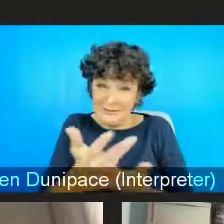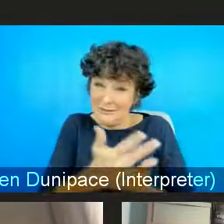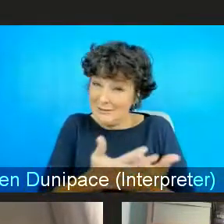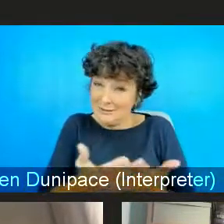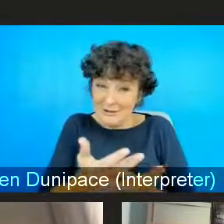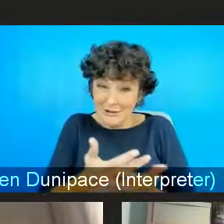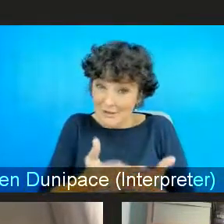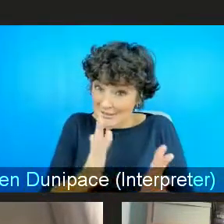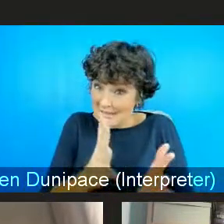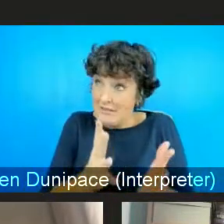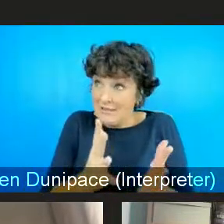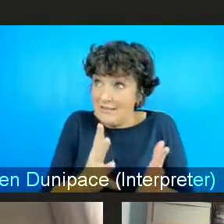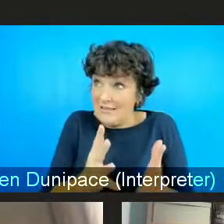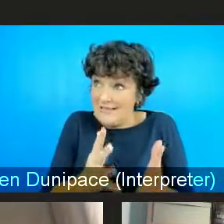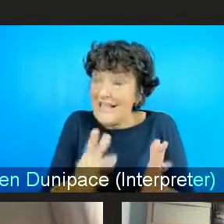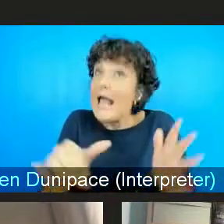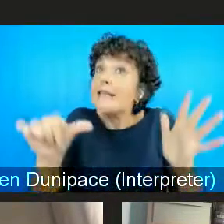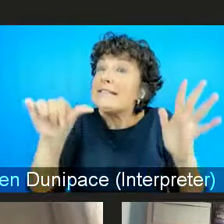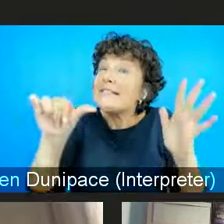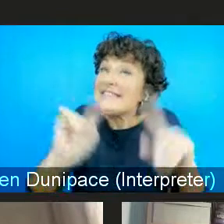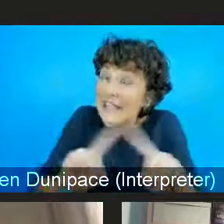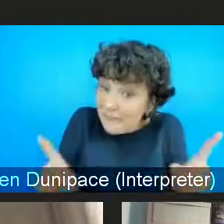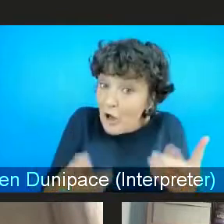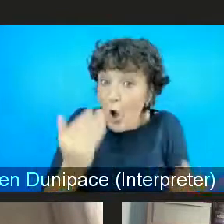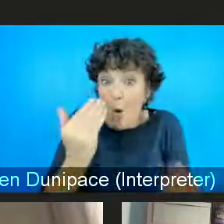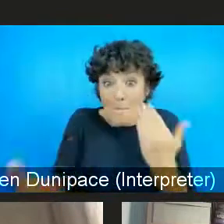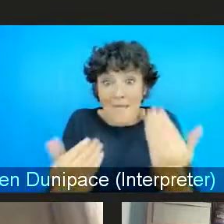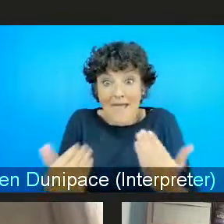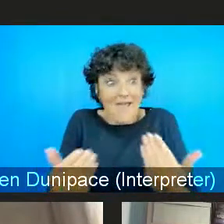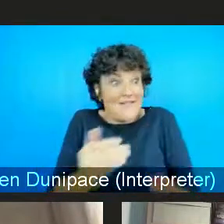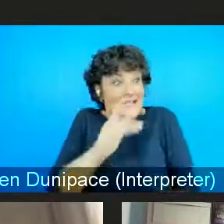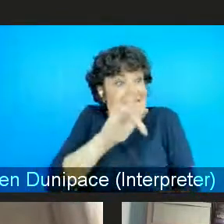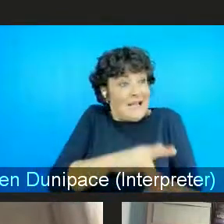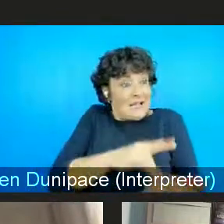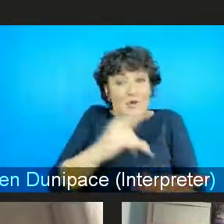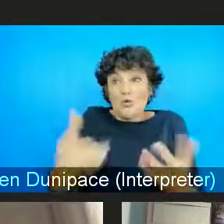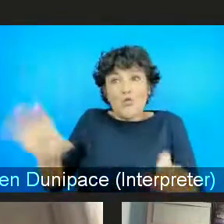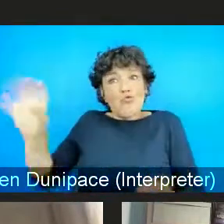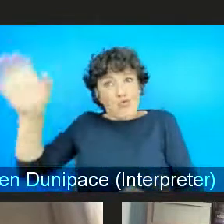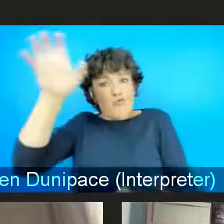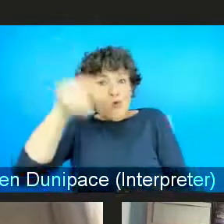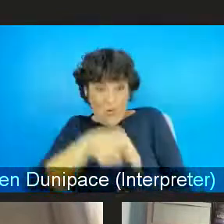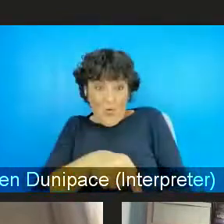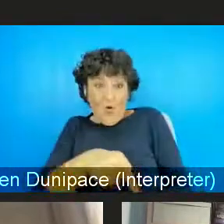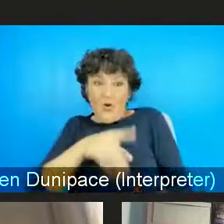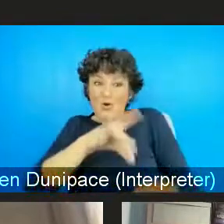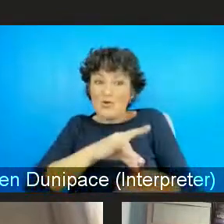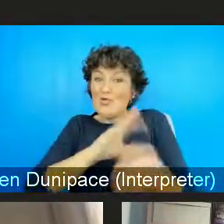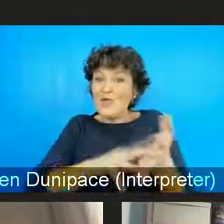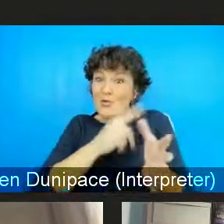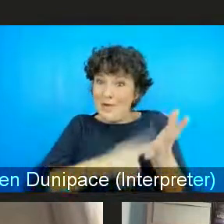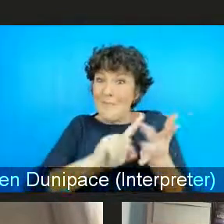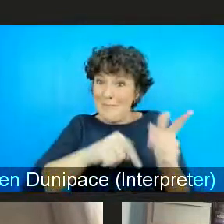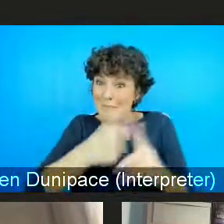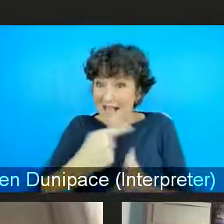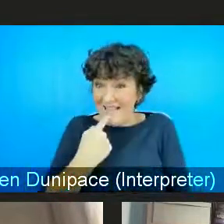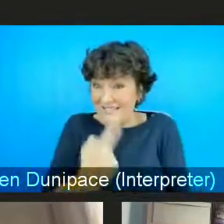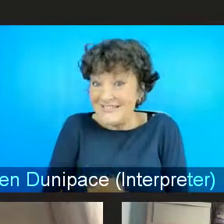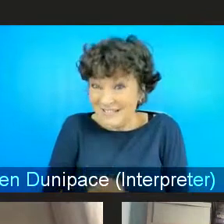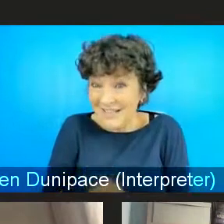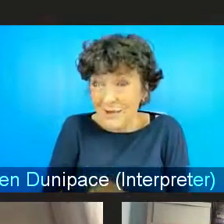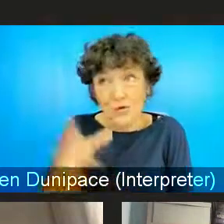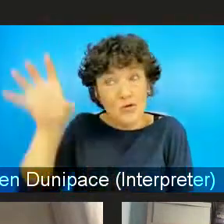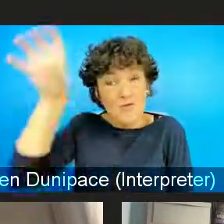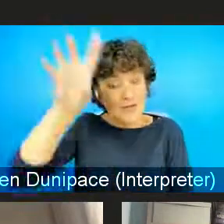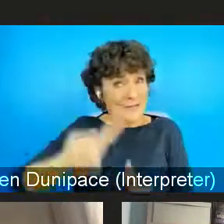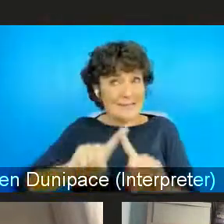is quite different in a city context than, you know, the more rural areas. And I think Dr. Malik was reflecting on